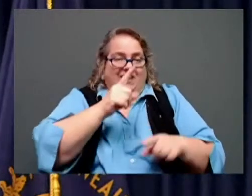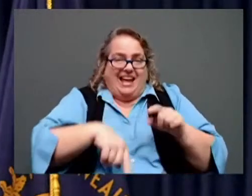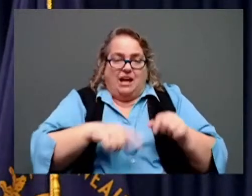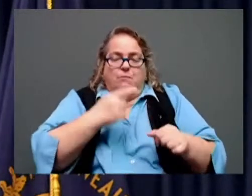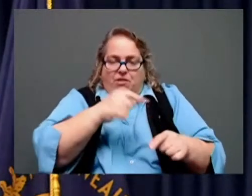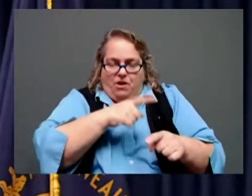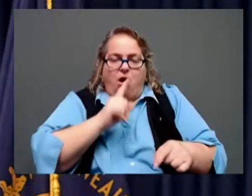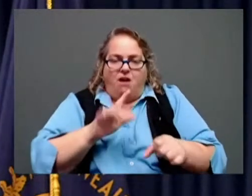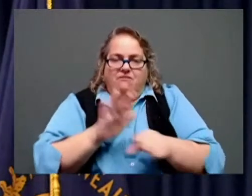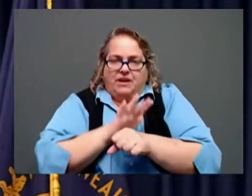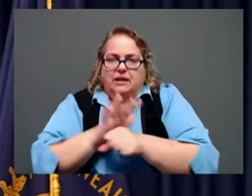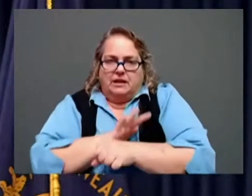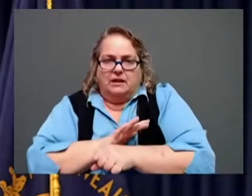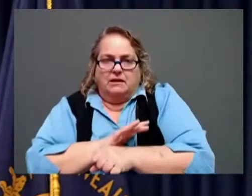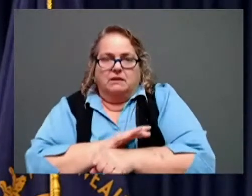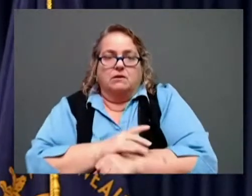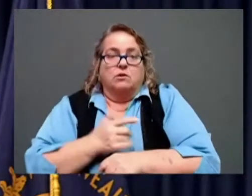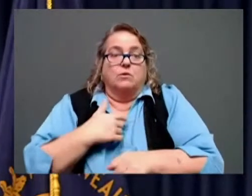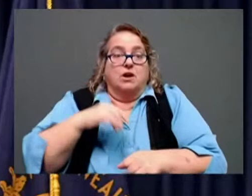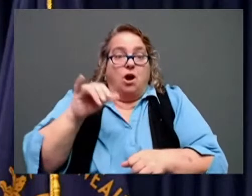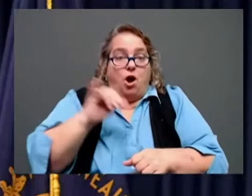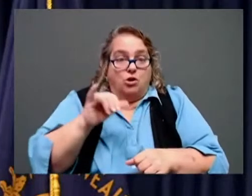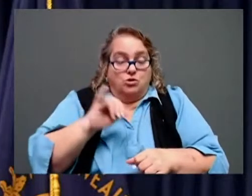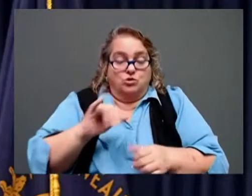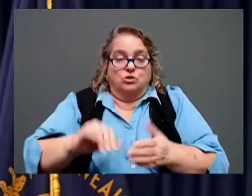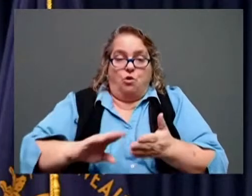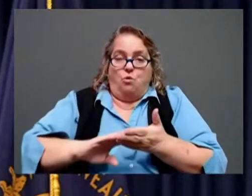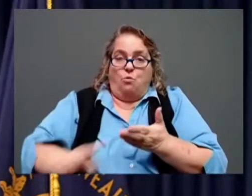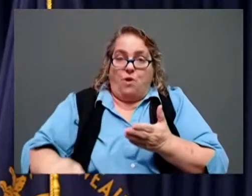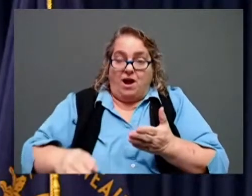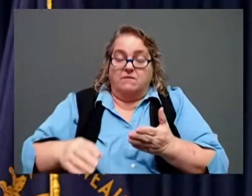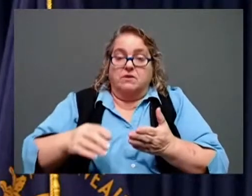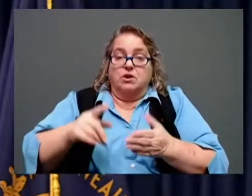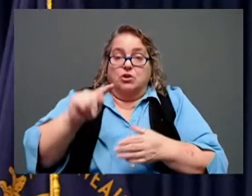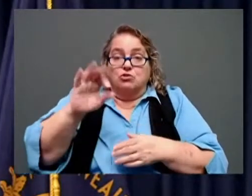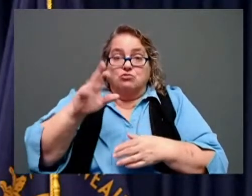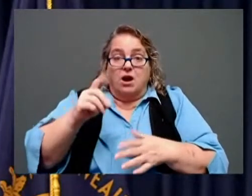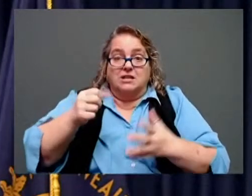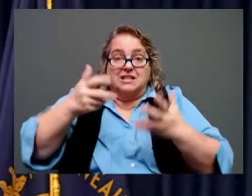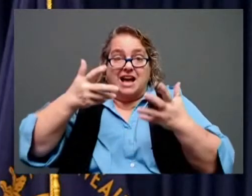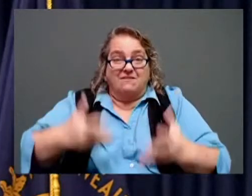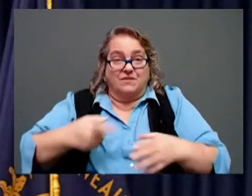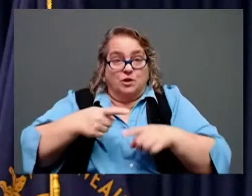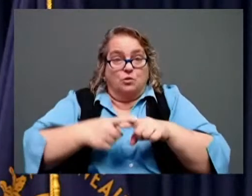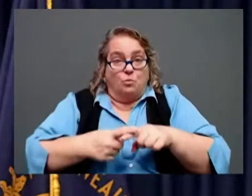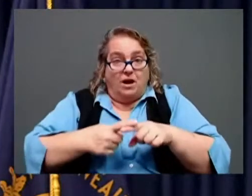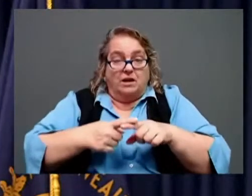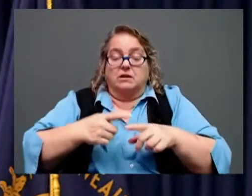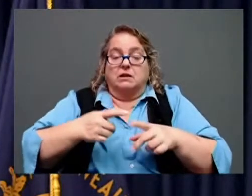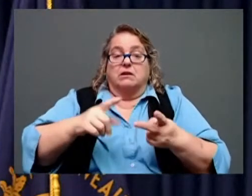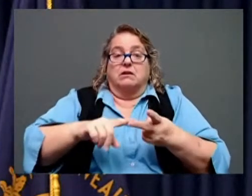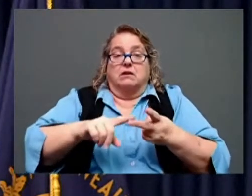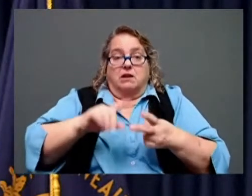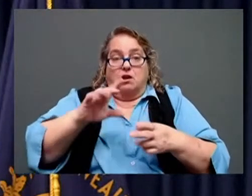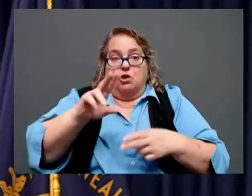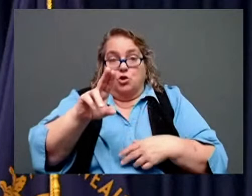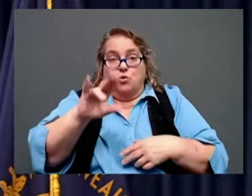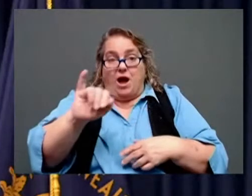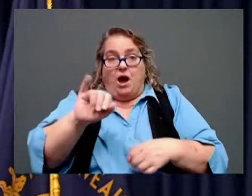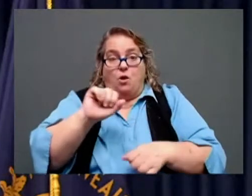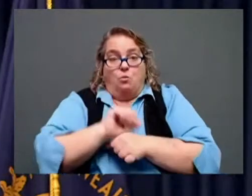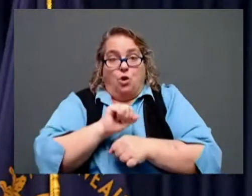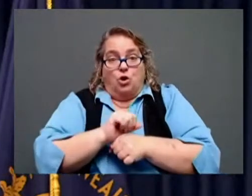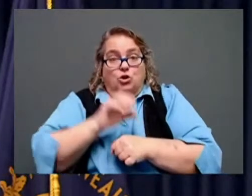weight limit and hour limits for trucks coming in, bringing supplies. We've suspended the UI work search and 7-day waiting